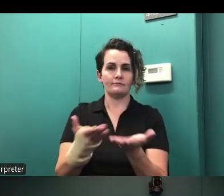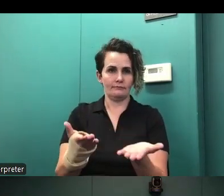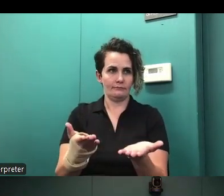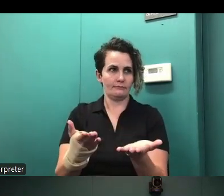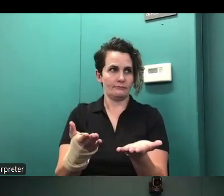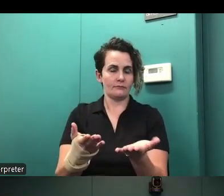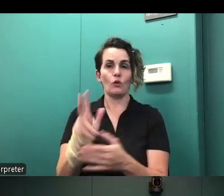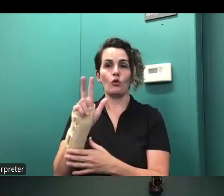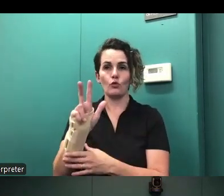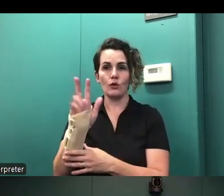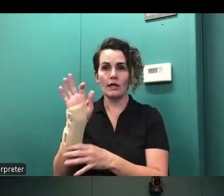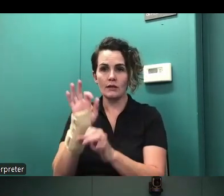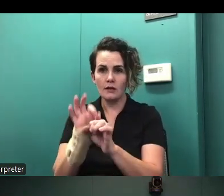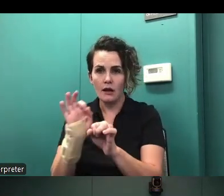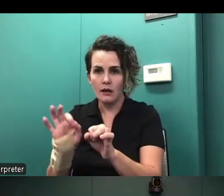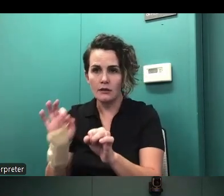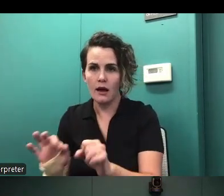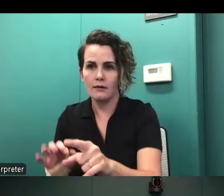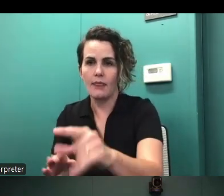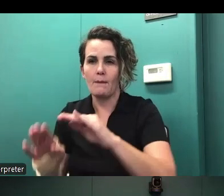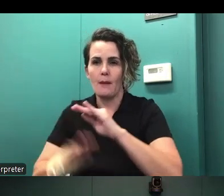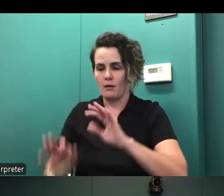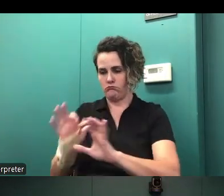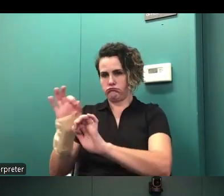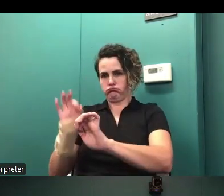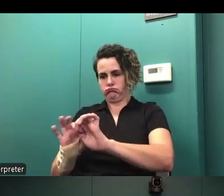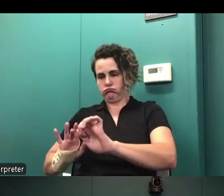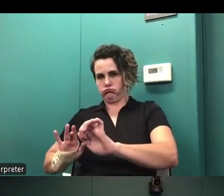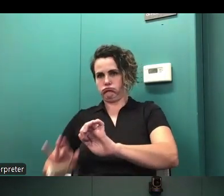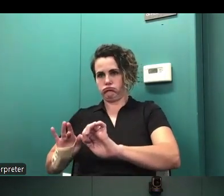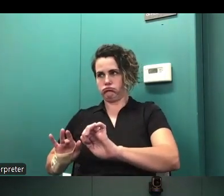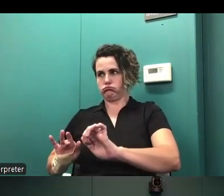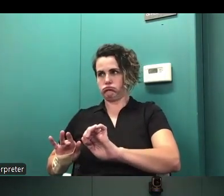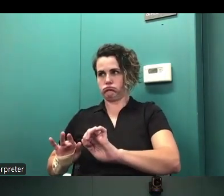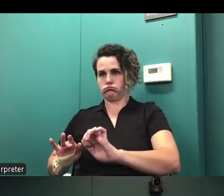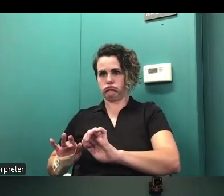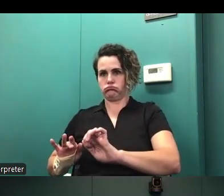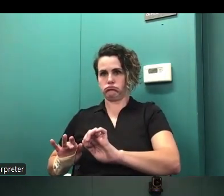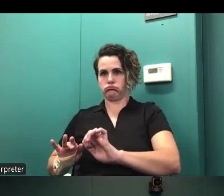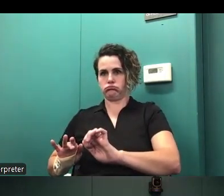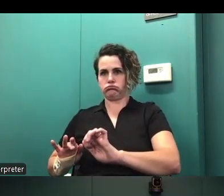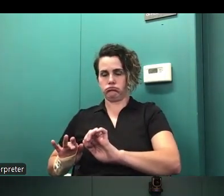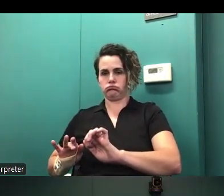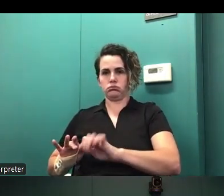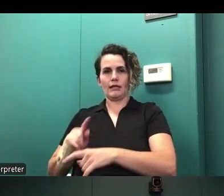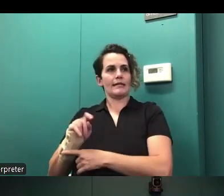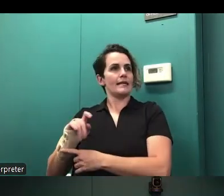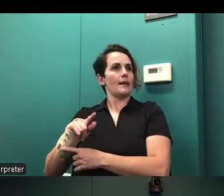And then those 3 dots that are down. So you've got your send here, you go to those 3 dots. It'll go to templates.